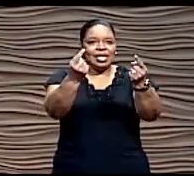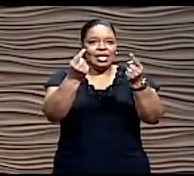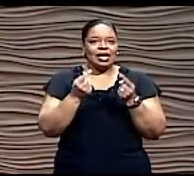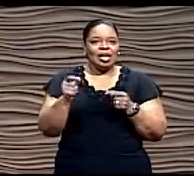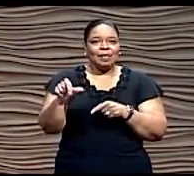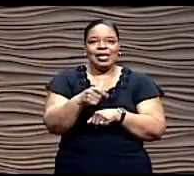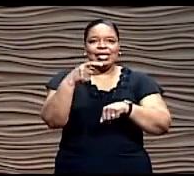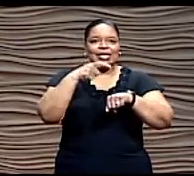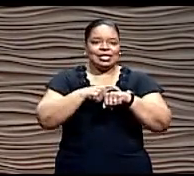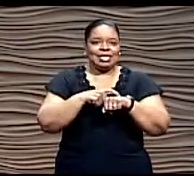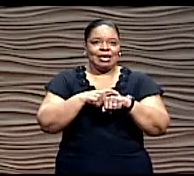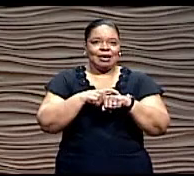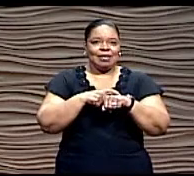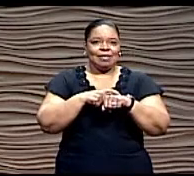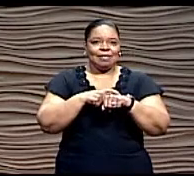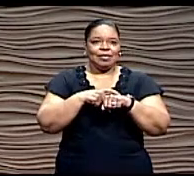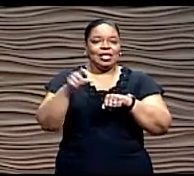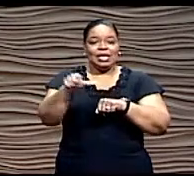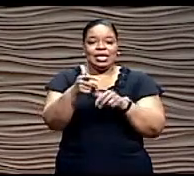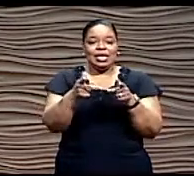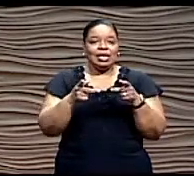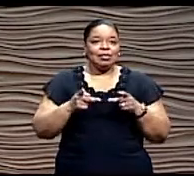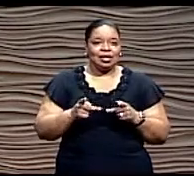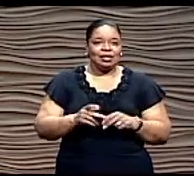effortlessly wherever he might be.